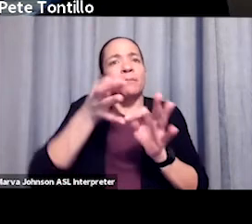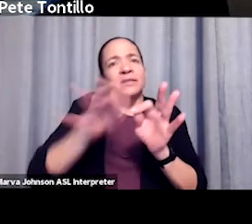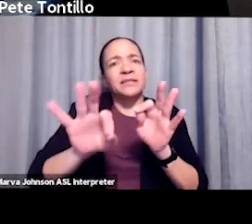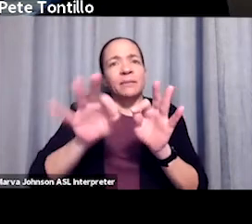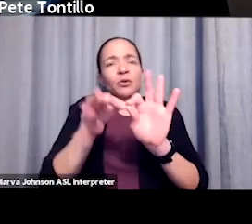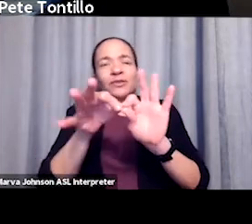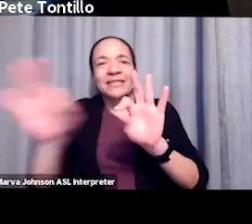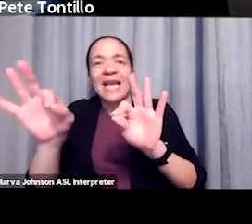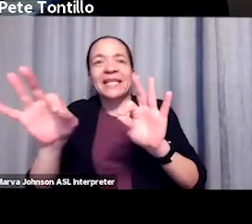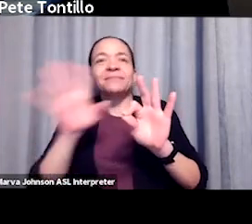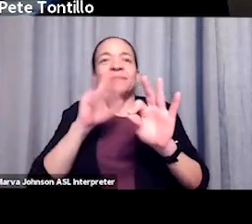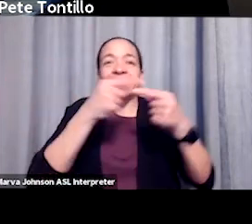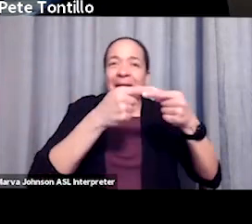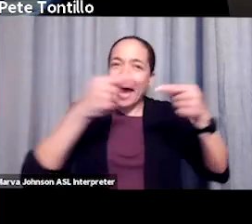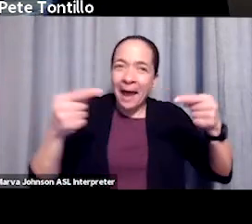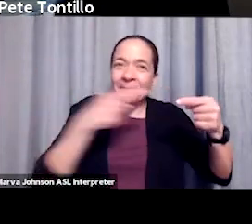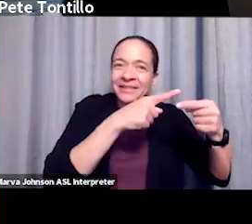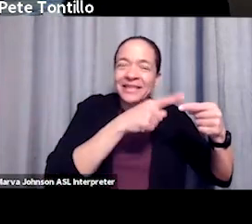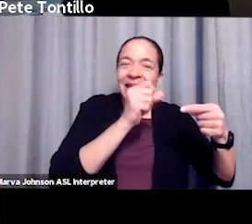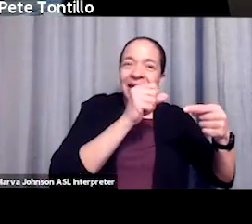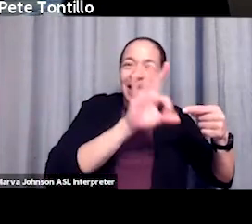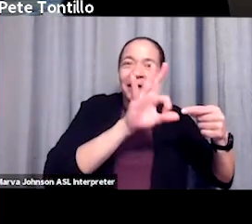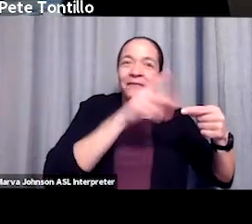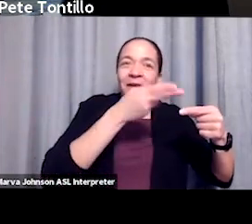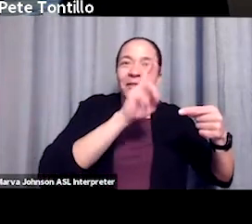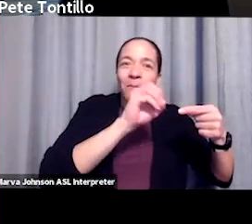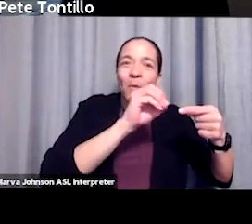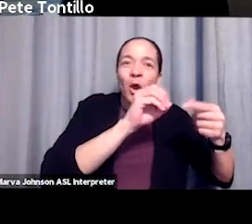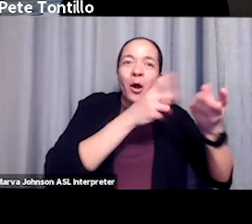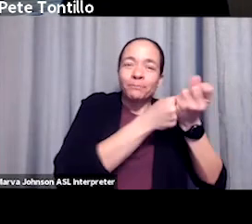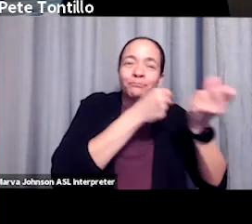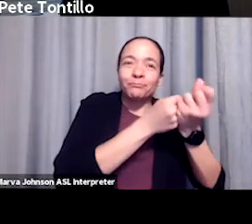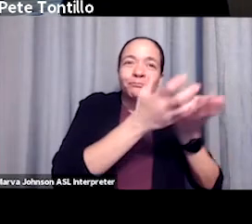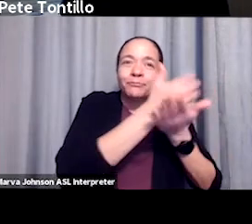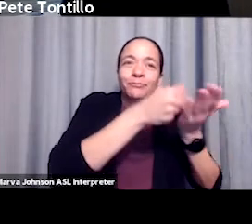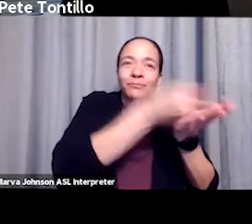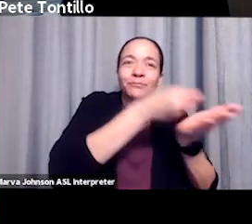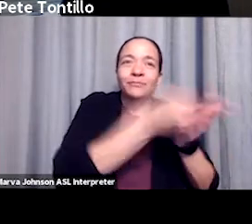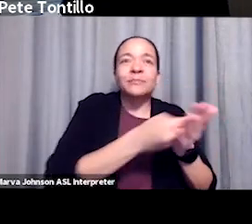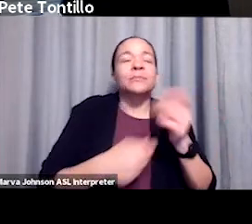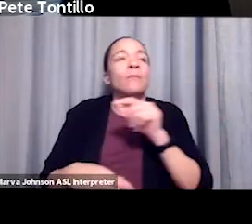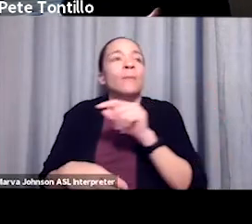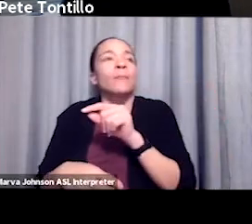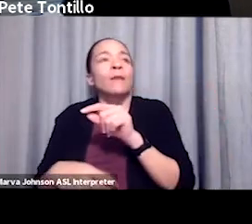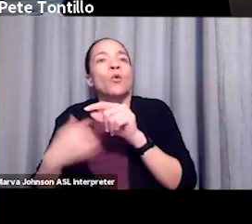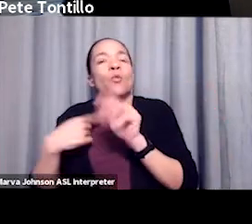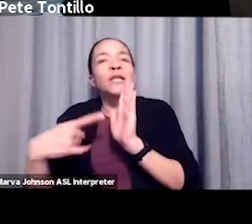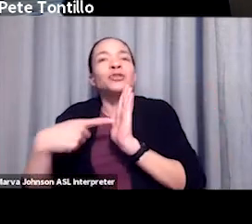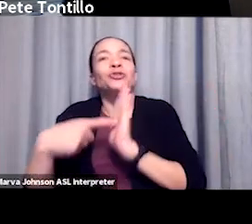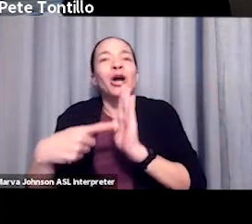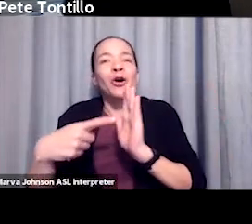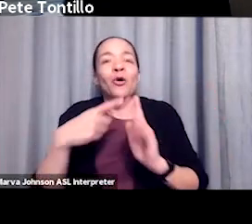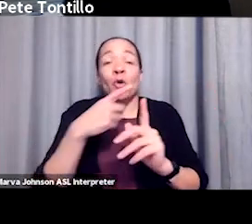dominant pro-business narrative. This is another section of our American Aspirations survey research that Doug introed earlier, where we show people a dominant narrative